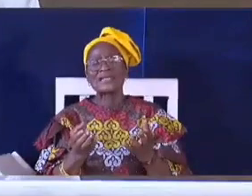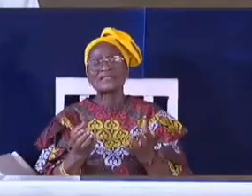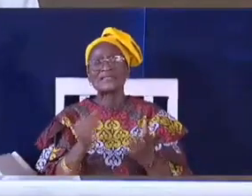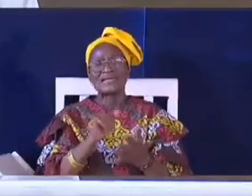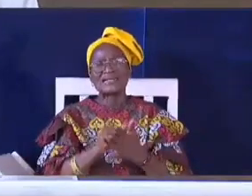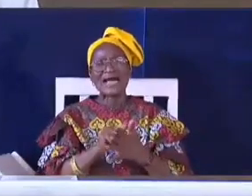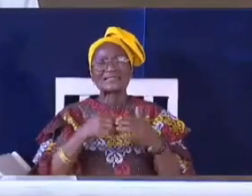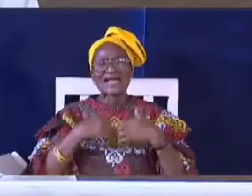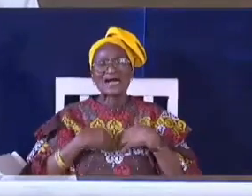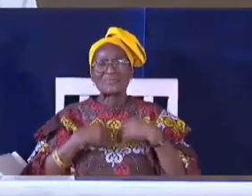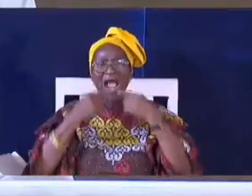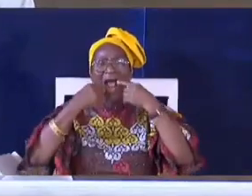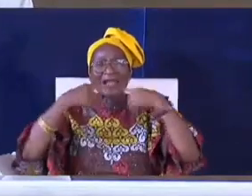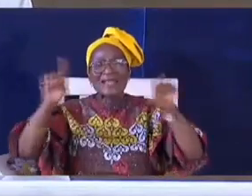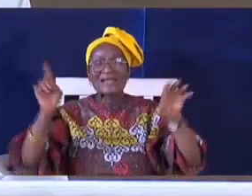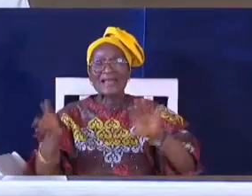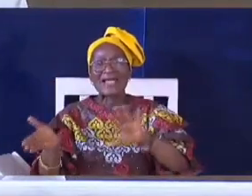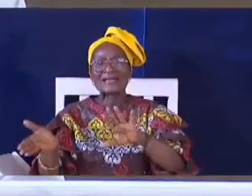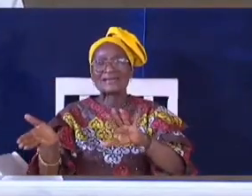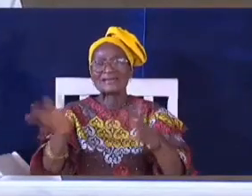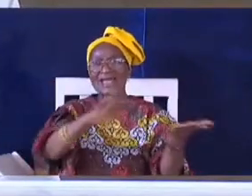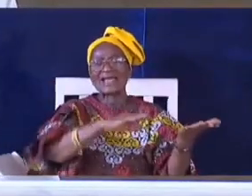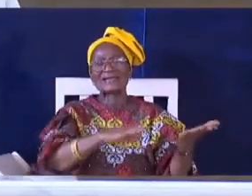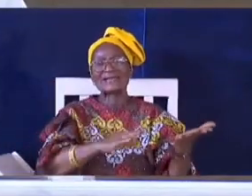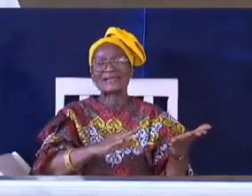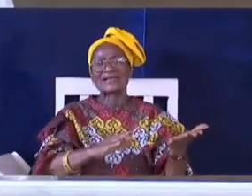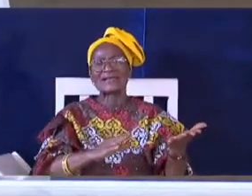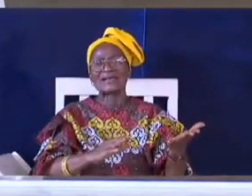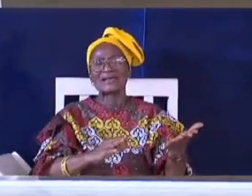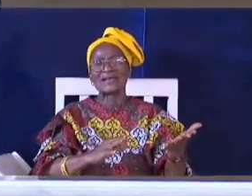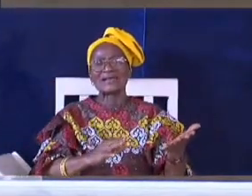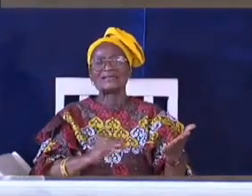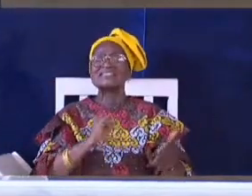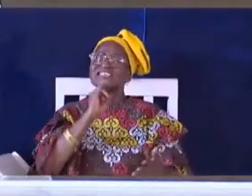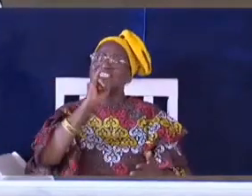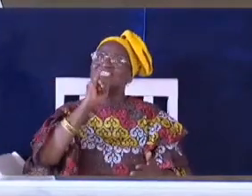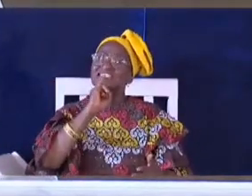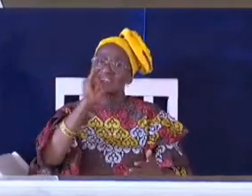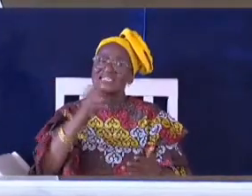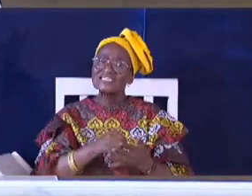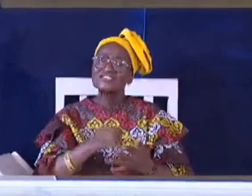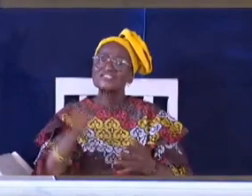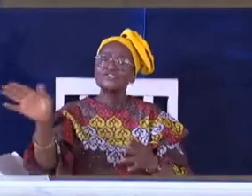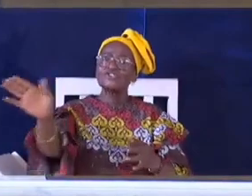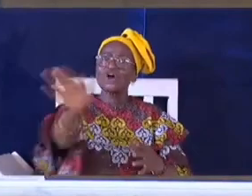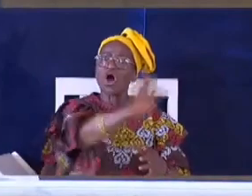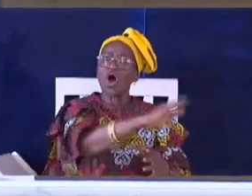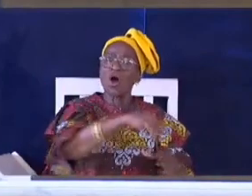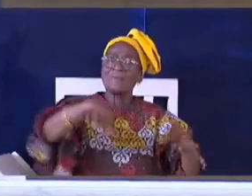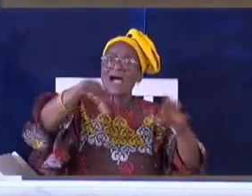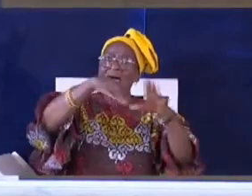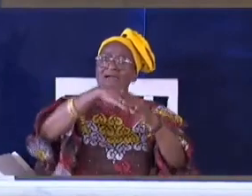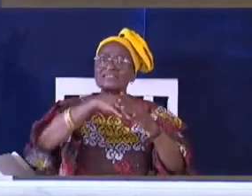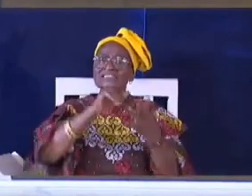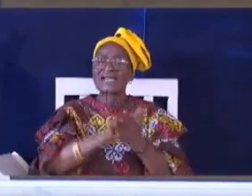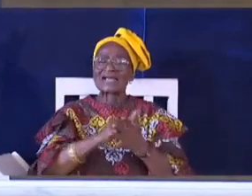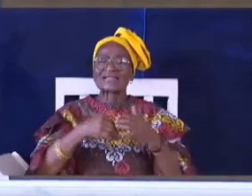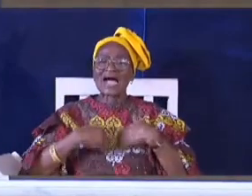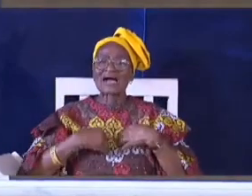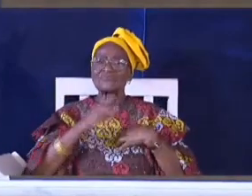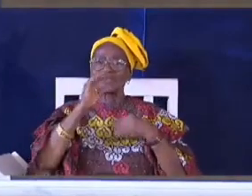that have been declared dead? Is it your marriage that have been declared